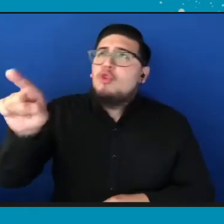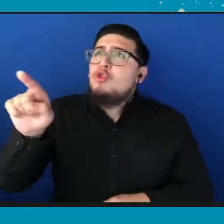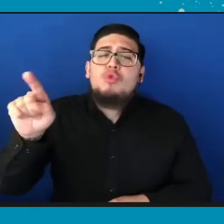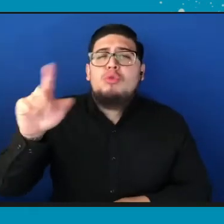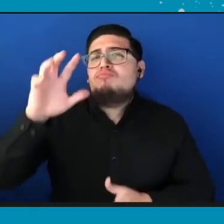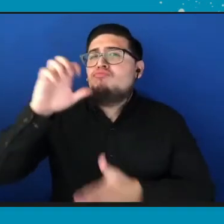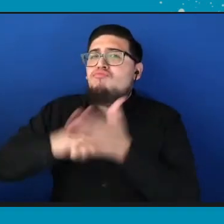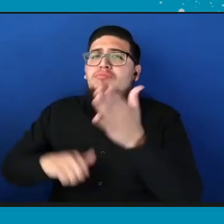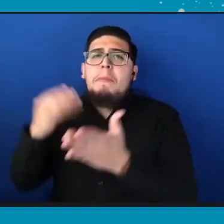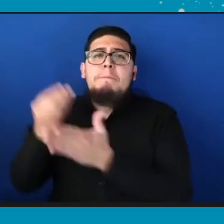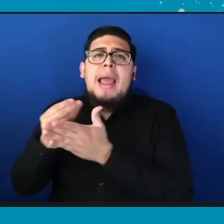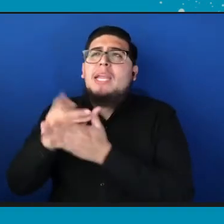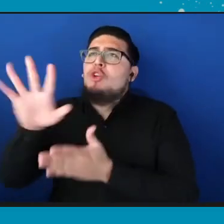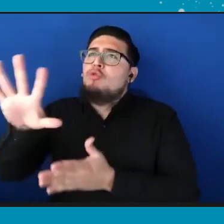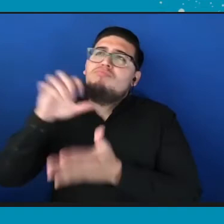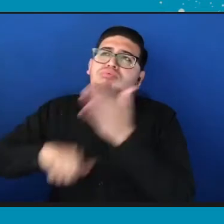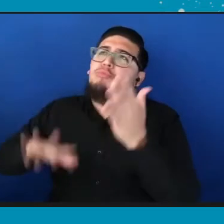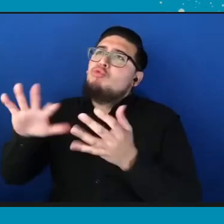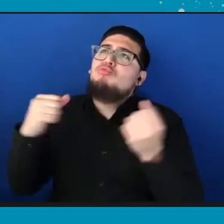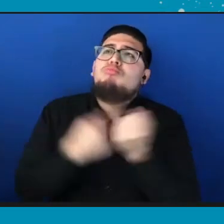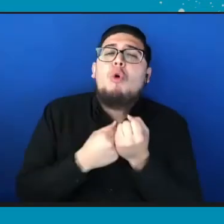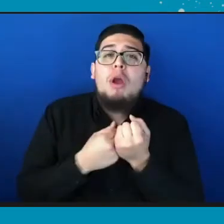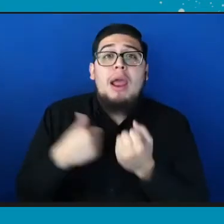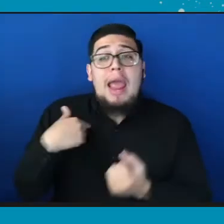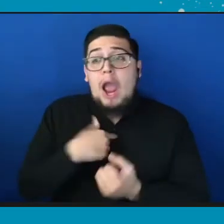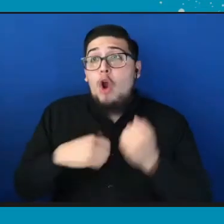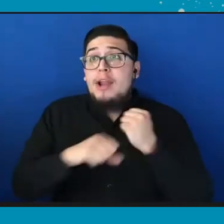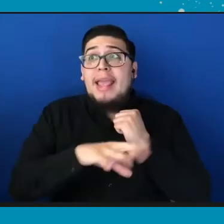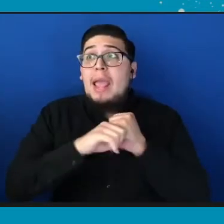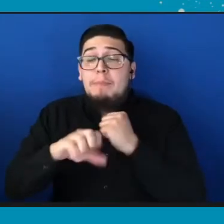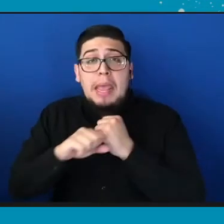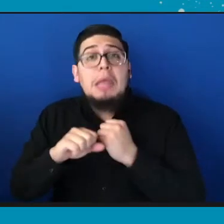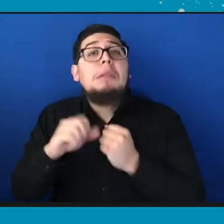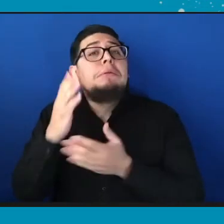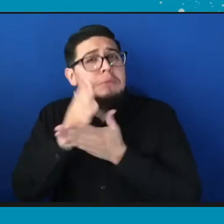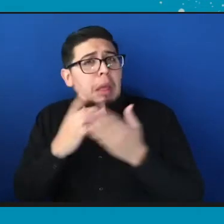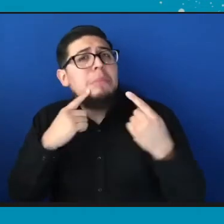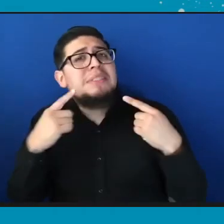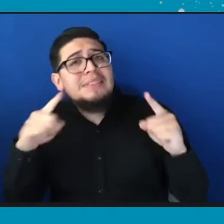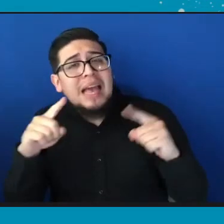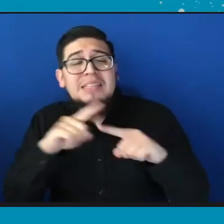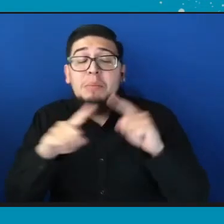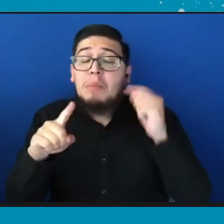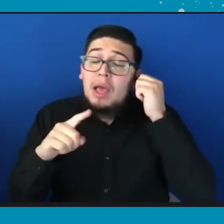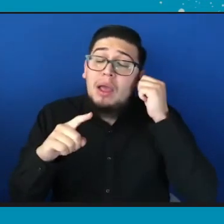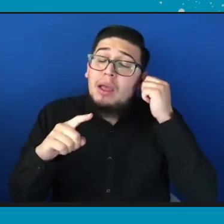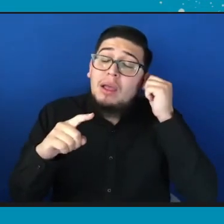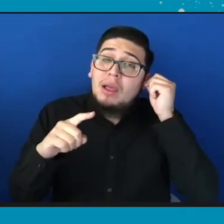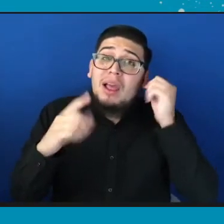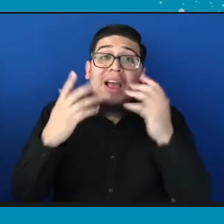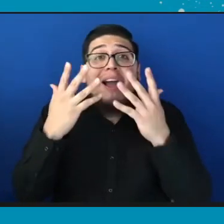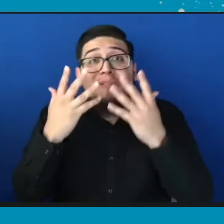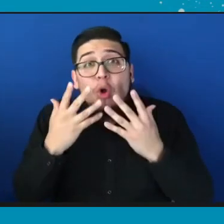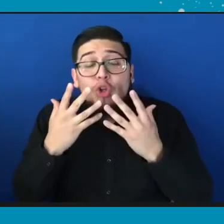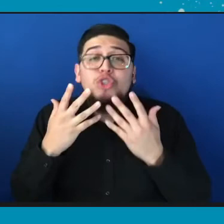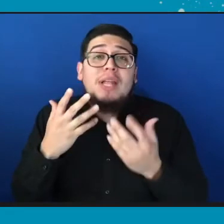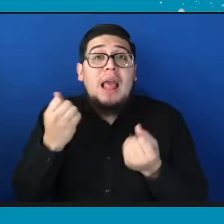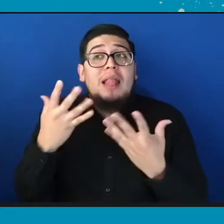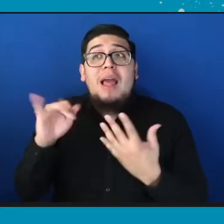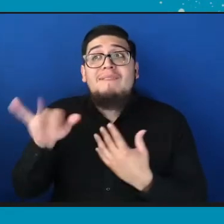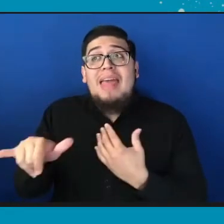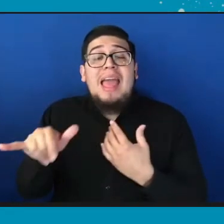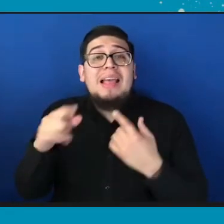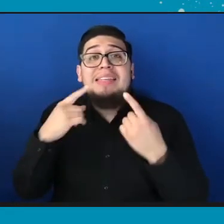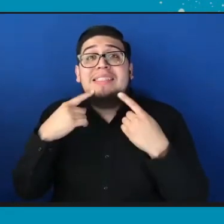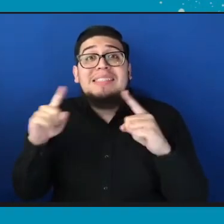corporate accountability campaign has experienced some success, but unfortunately, a lot of that success was too little,